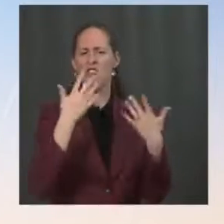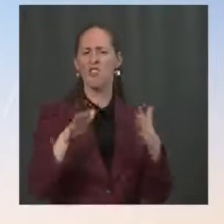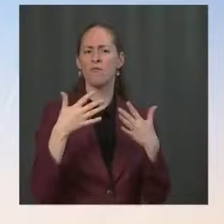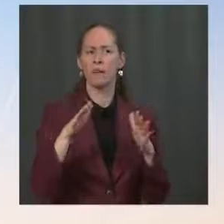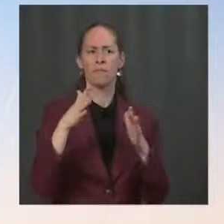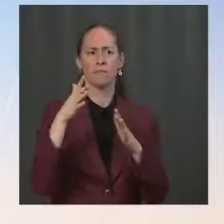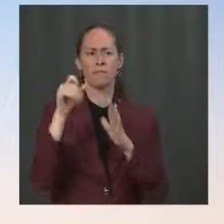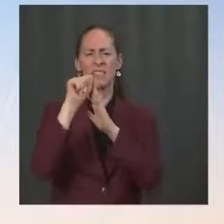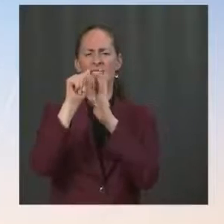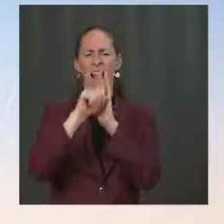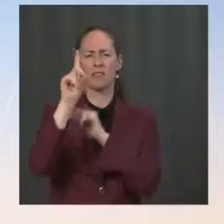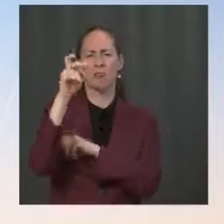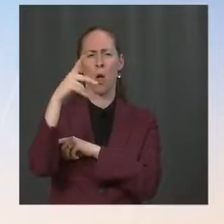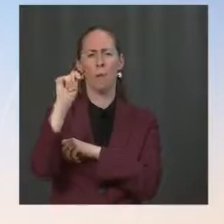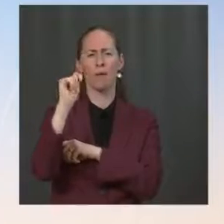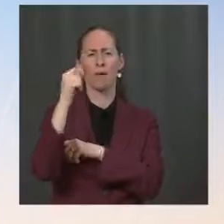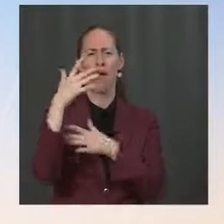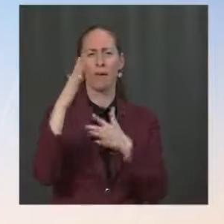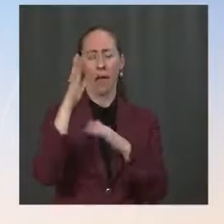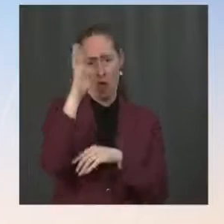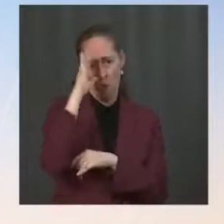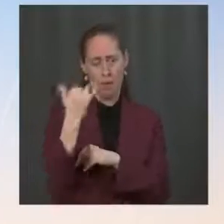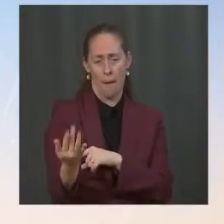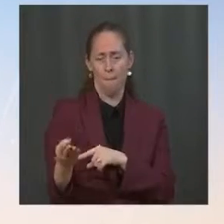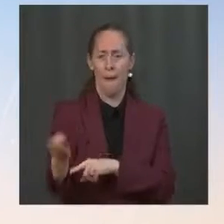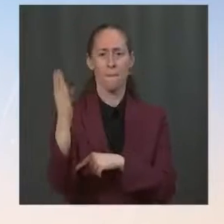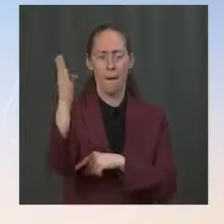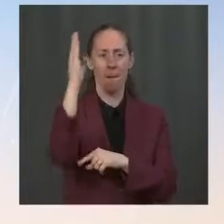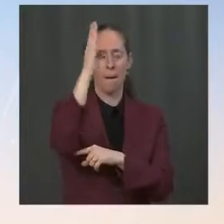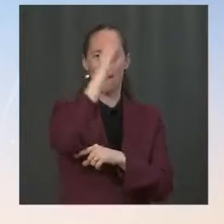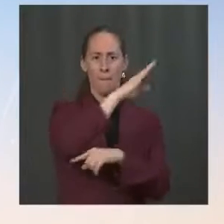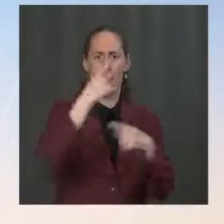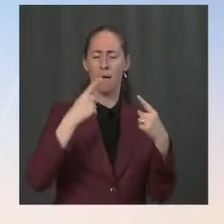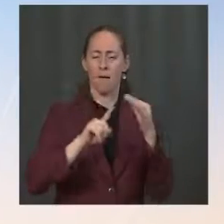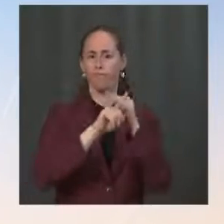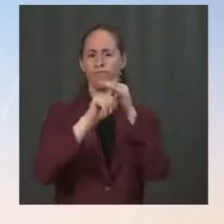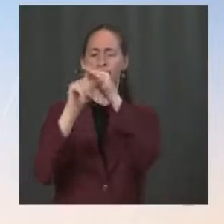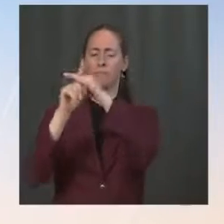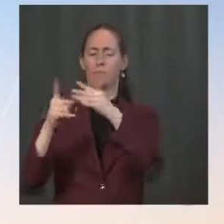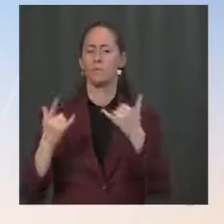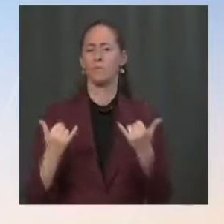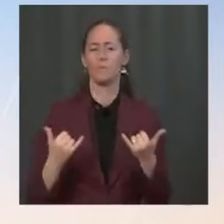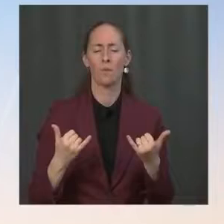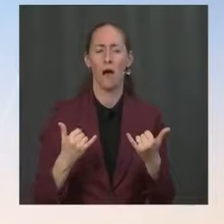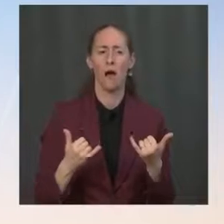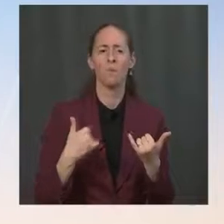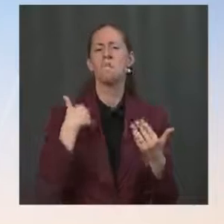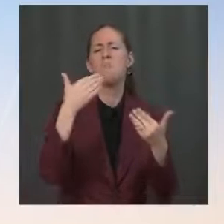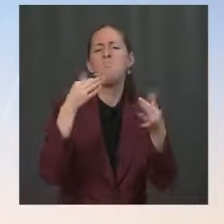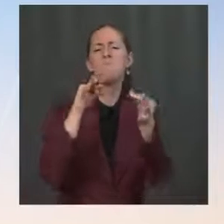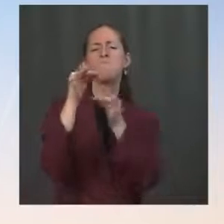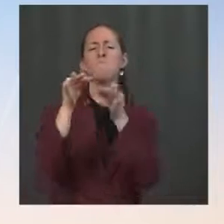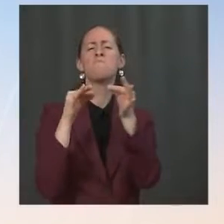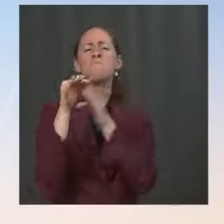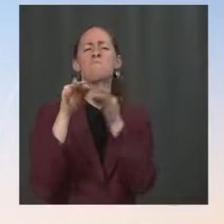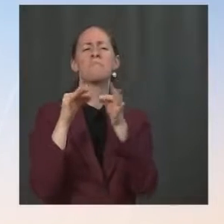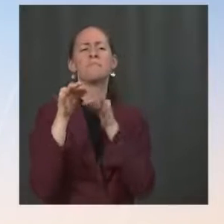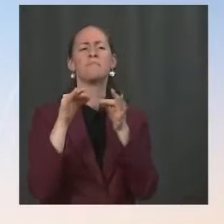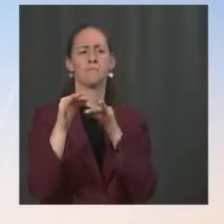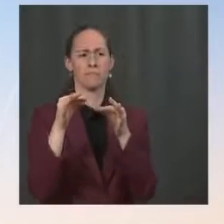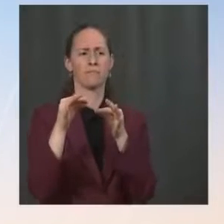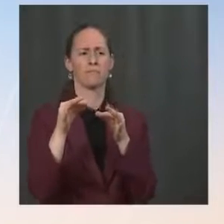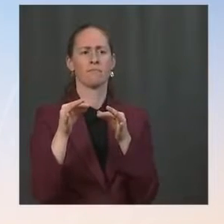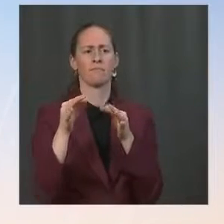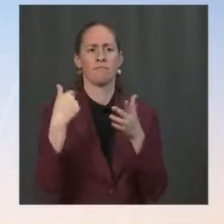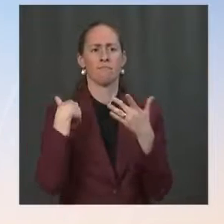know there's been a lot happening today, so let me just reiterate a couple of these numbers. Of the 1,500 that they briefed on